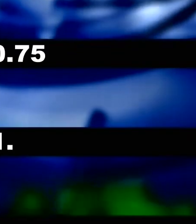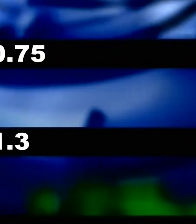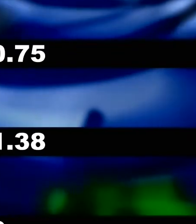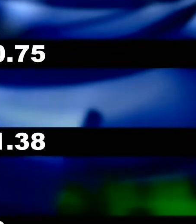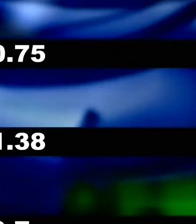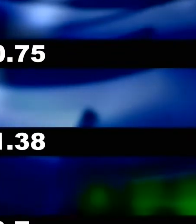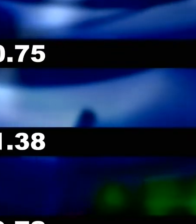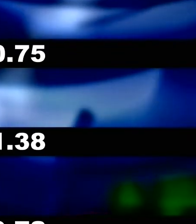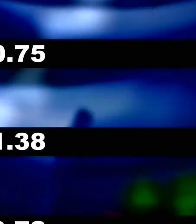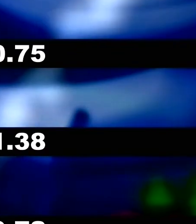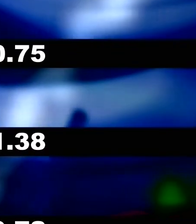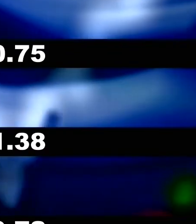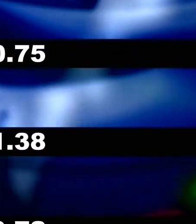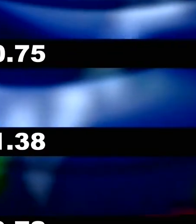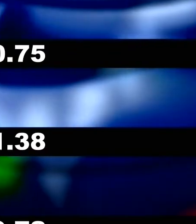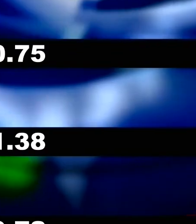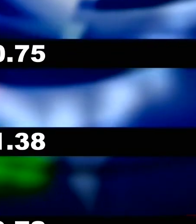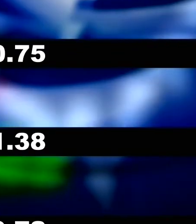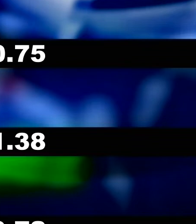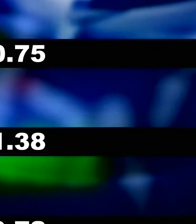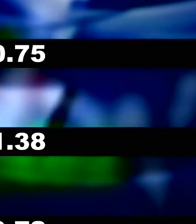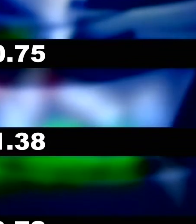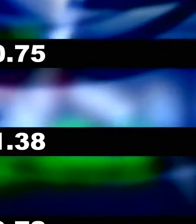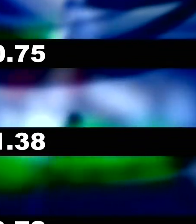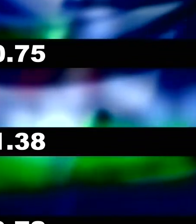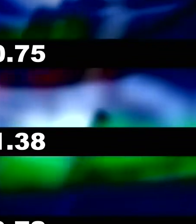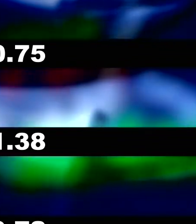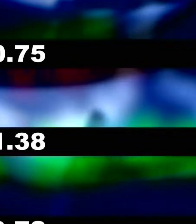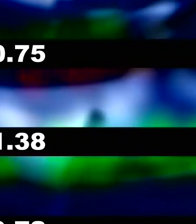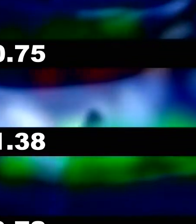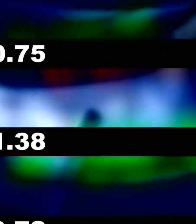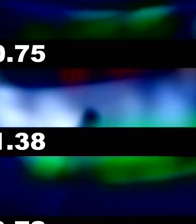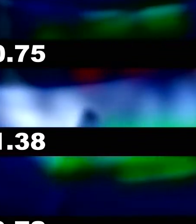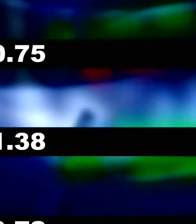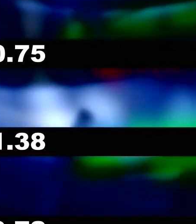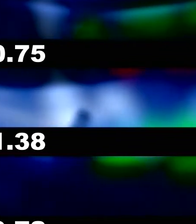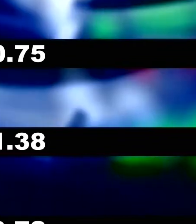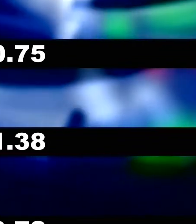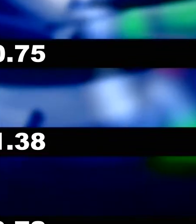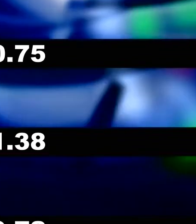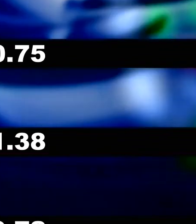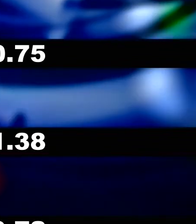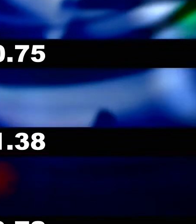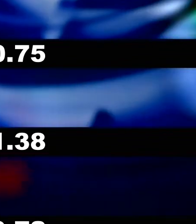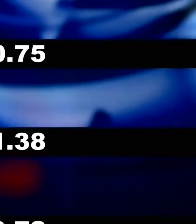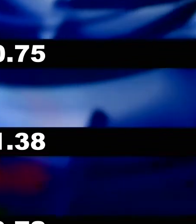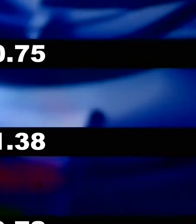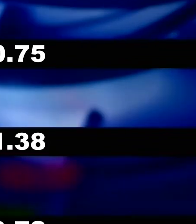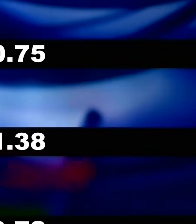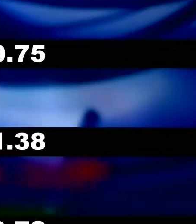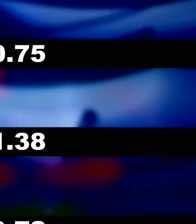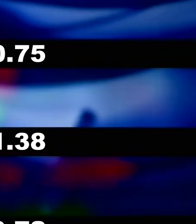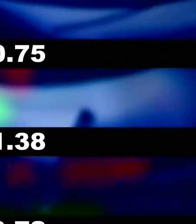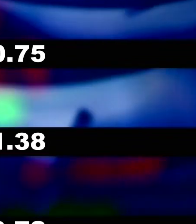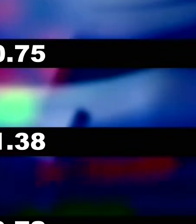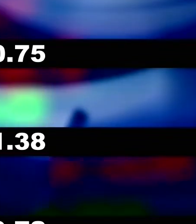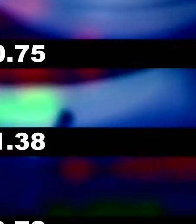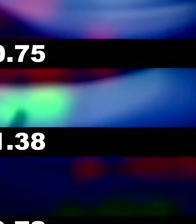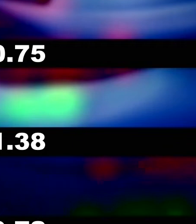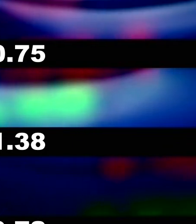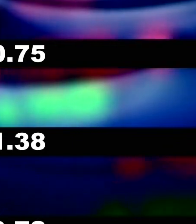First up in Jamaica, Wigton Windfarm Limited ordinary shares was the volume leader with